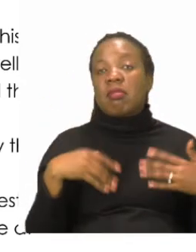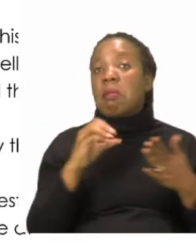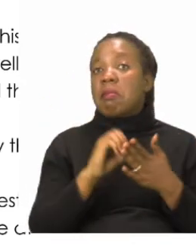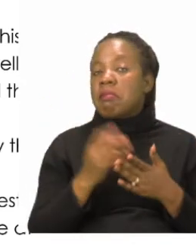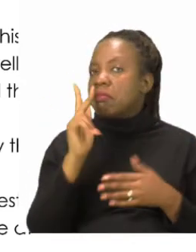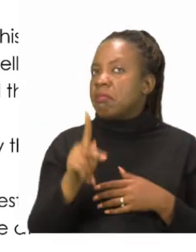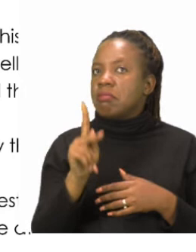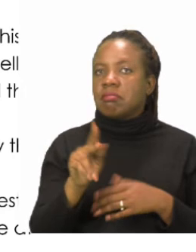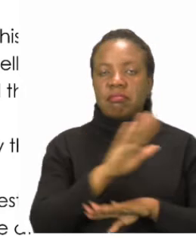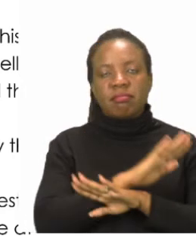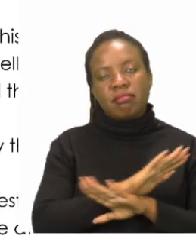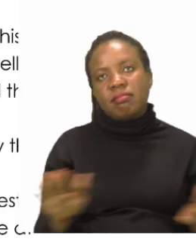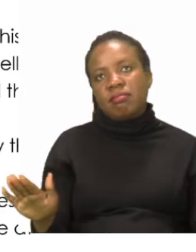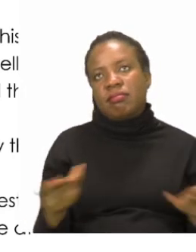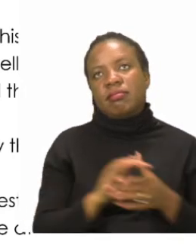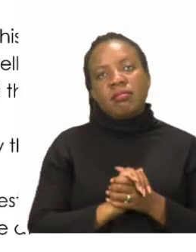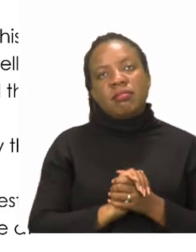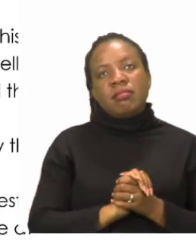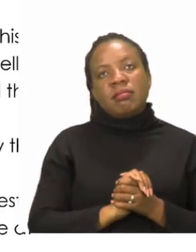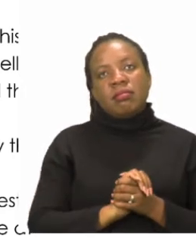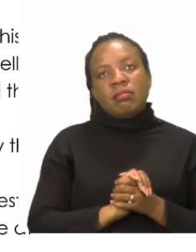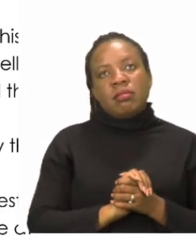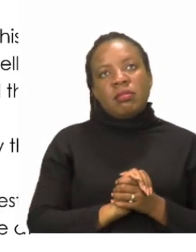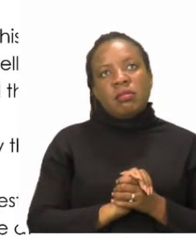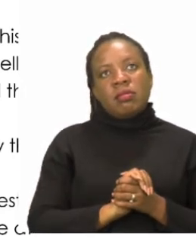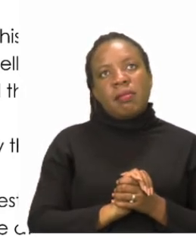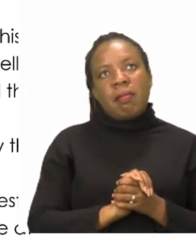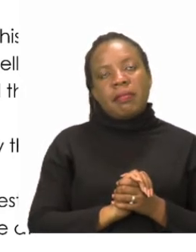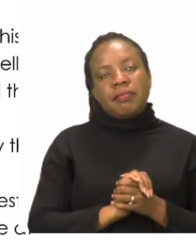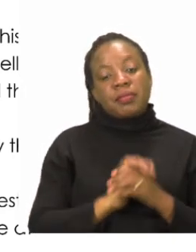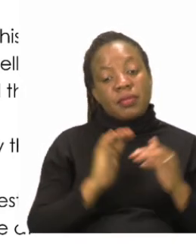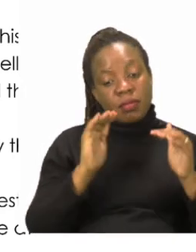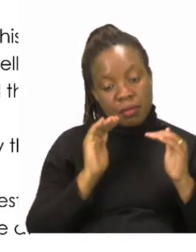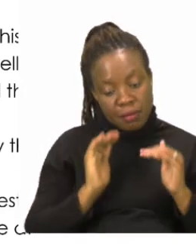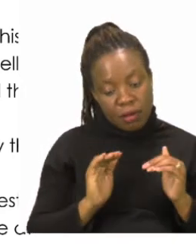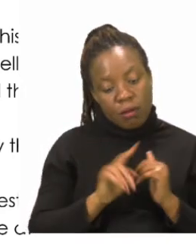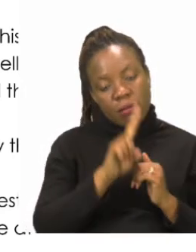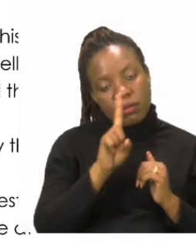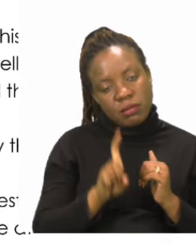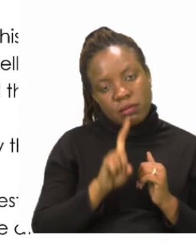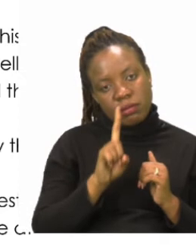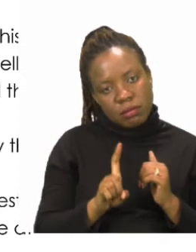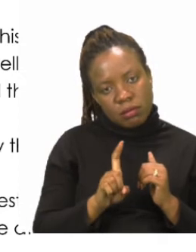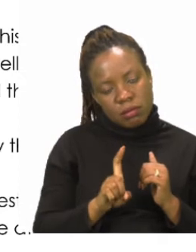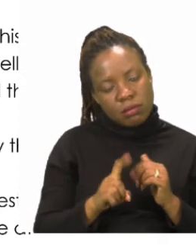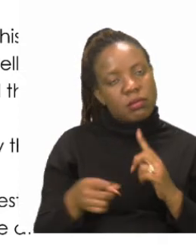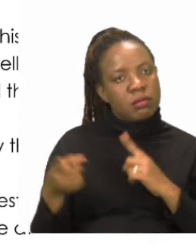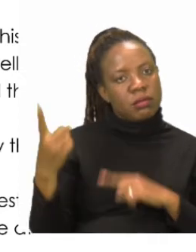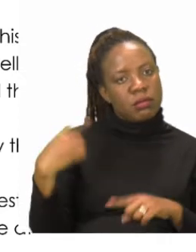again. Now, you can go ahead and look at all the questions one more